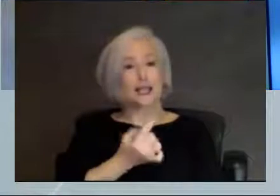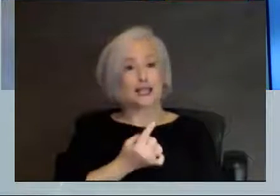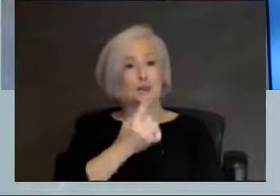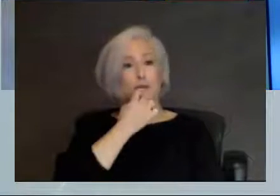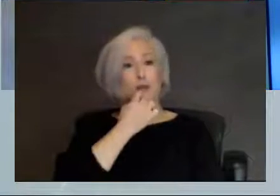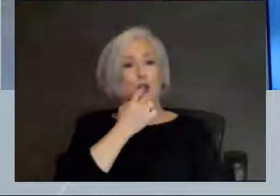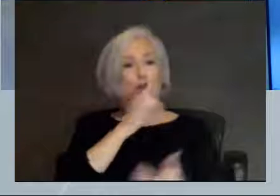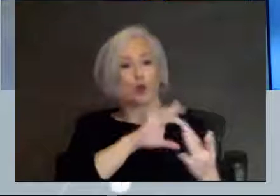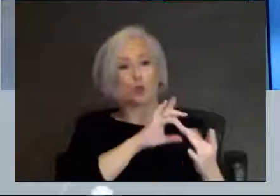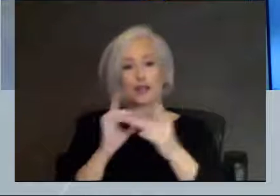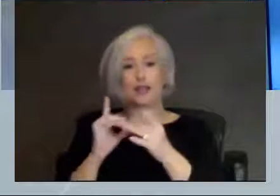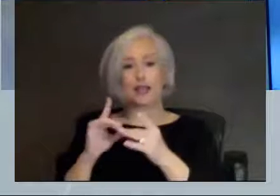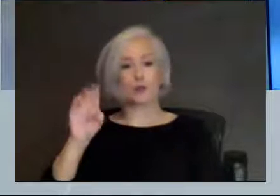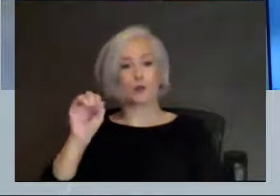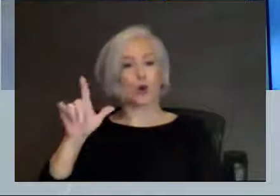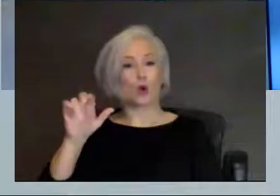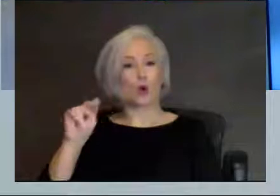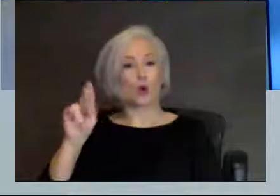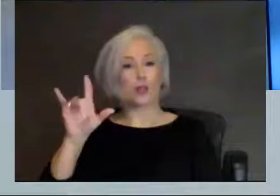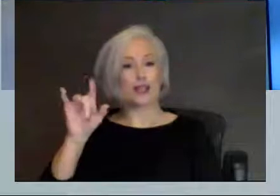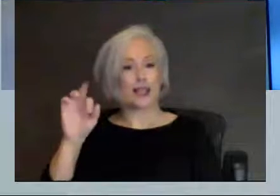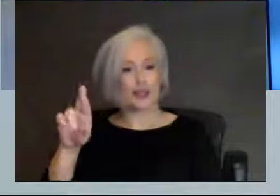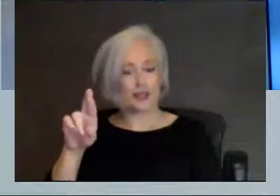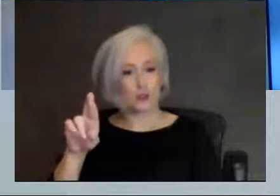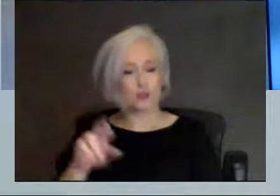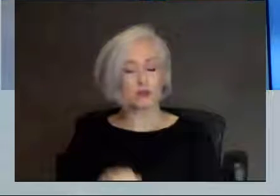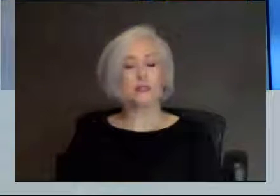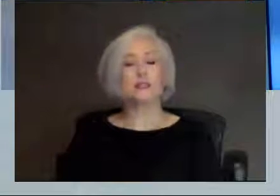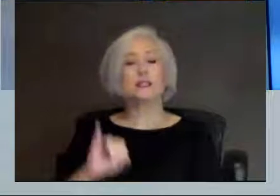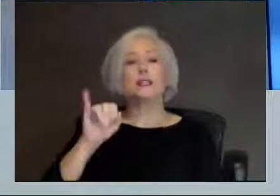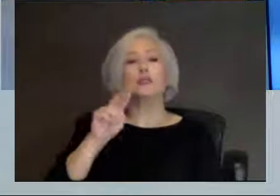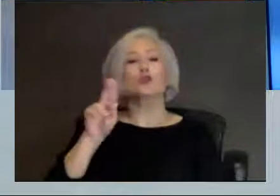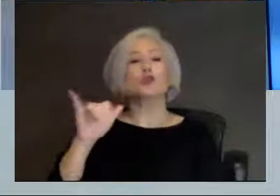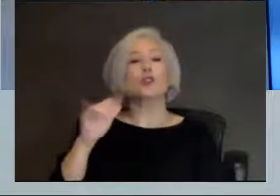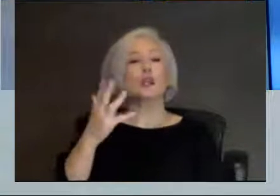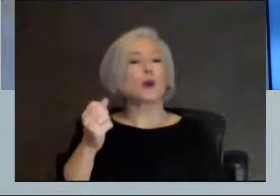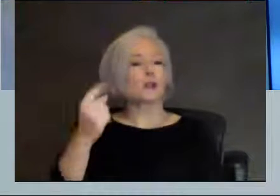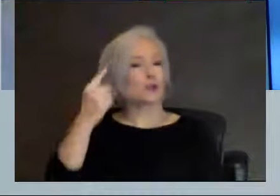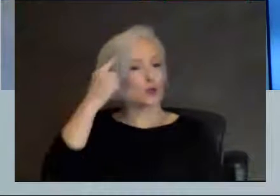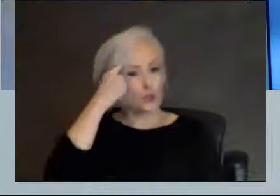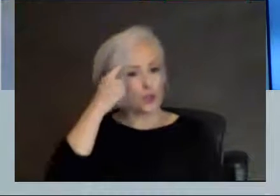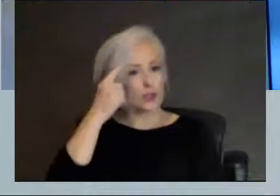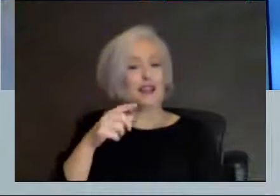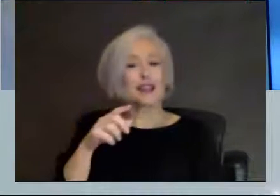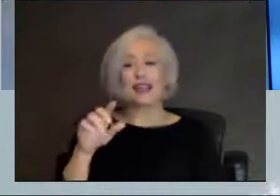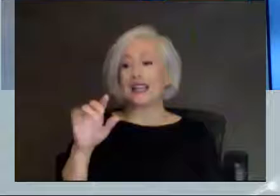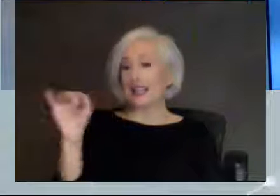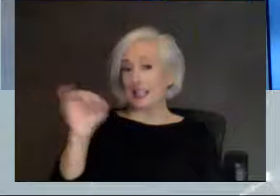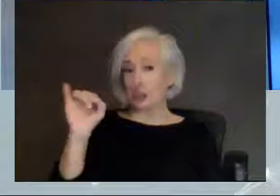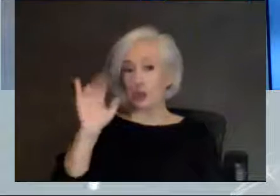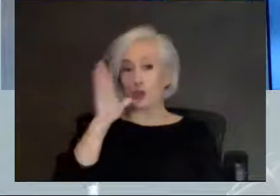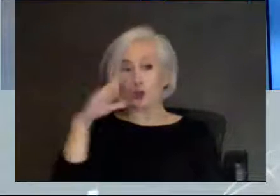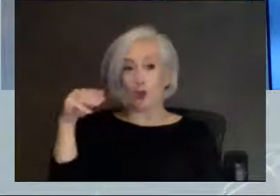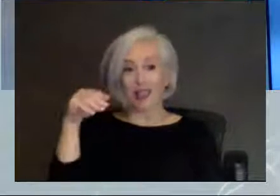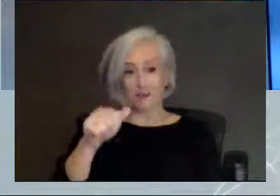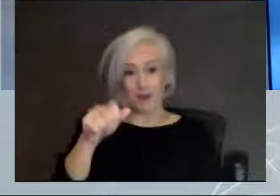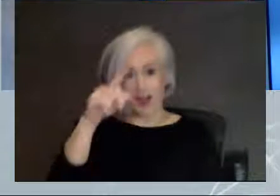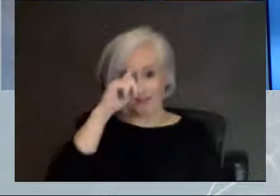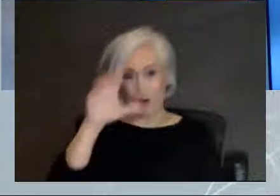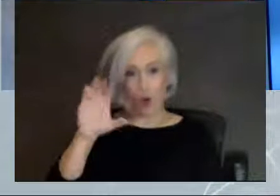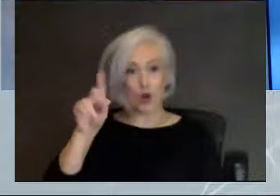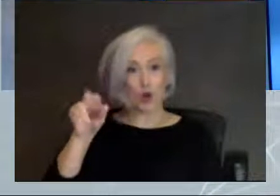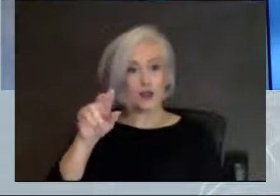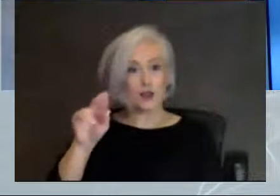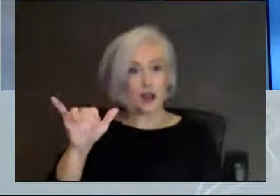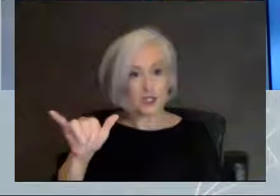Jenny Hepner wants to know if you think insurance would cover a colonoscopy if you're under the recommended age, but the bitter taste is your